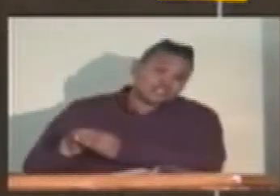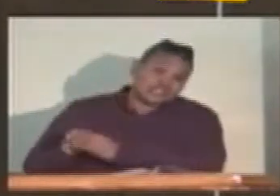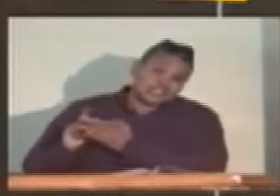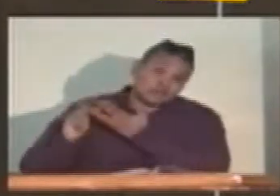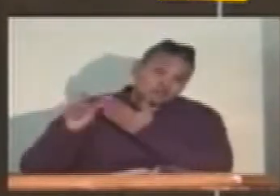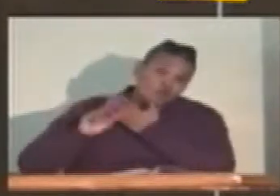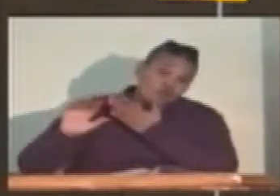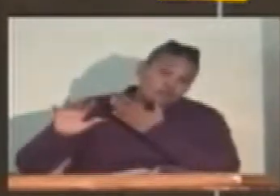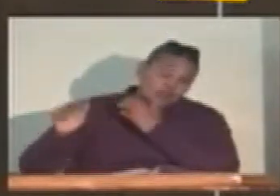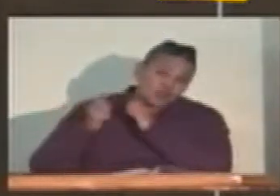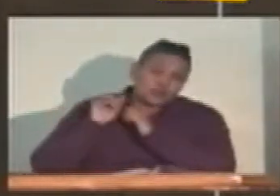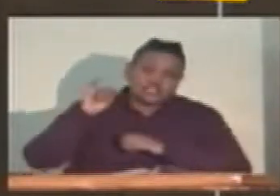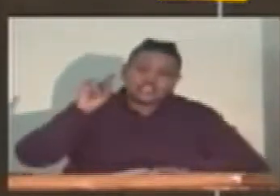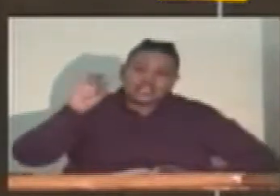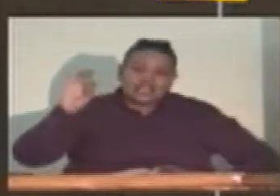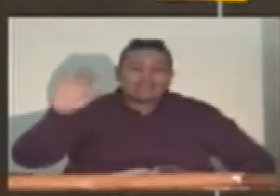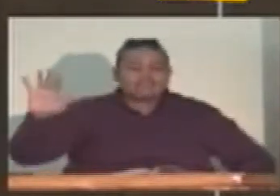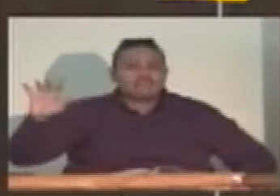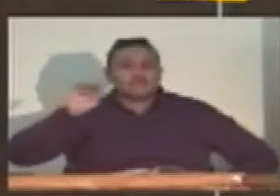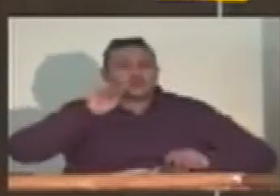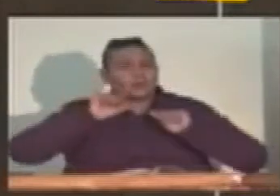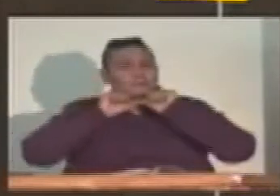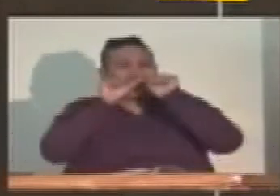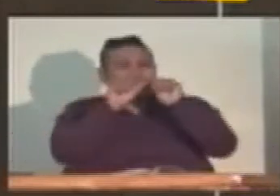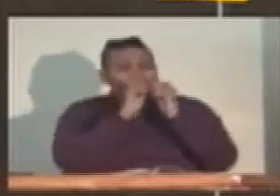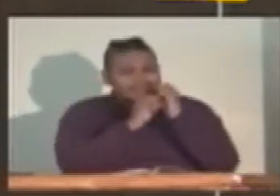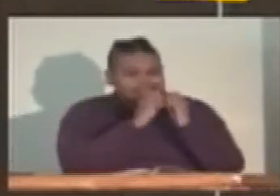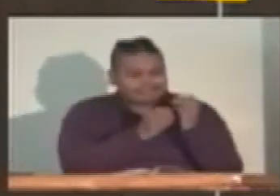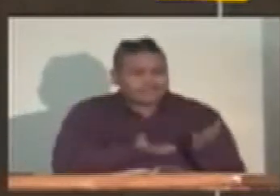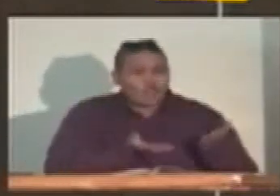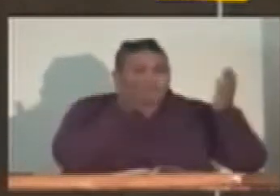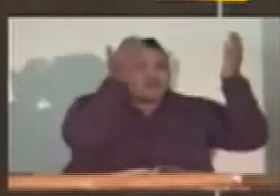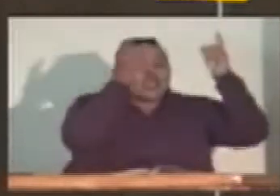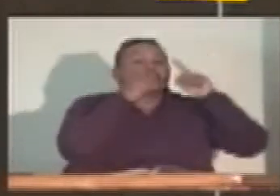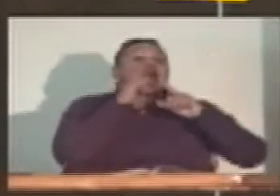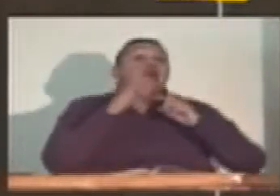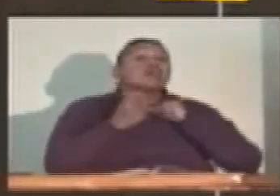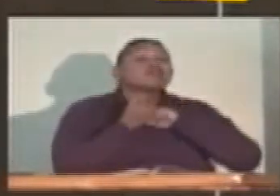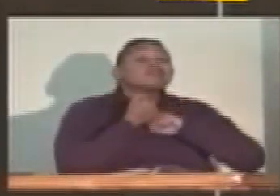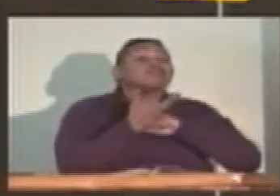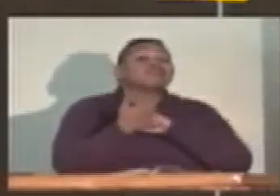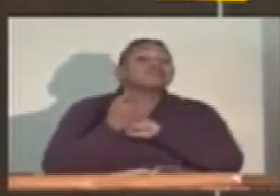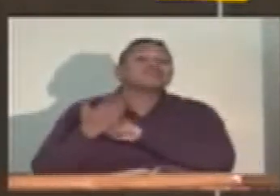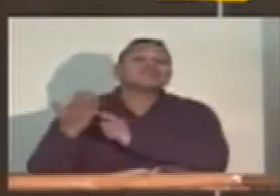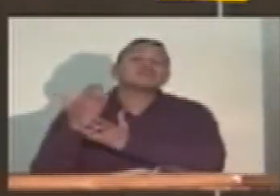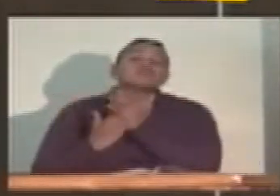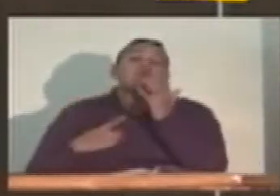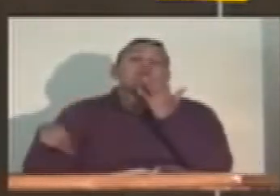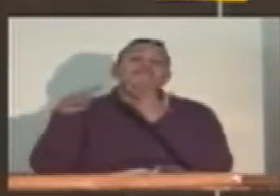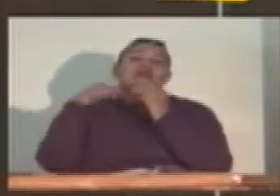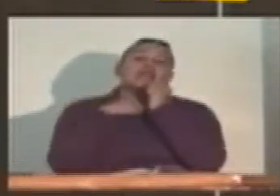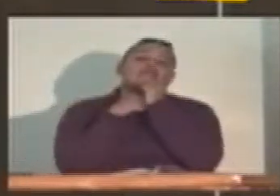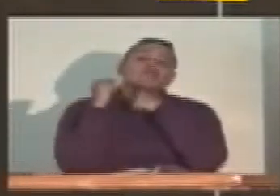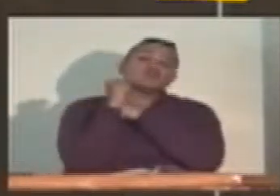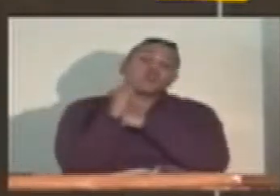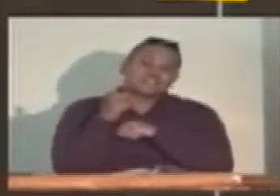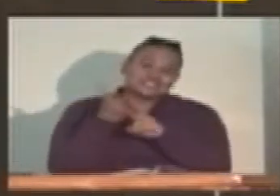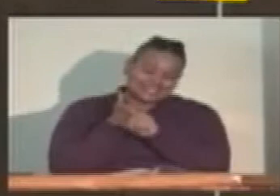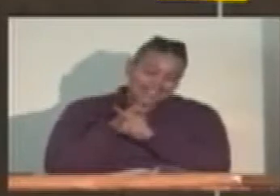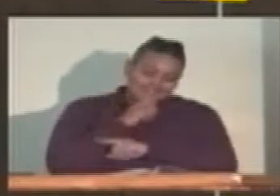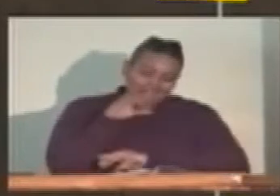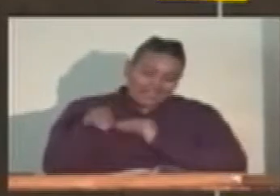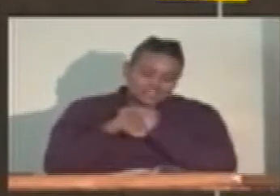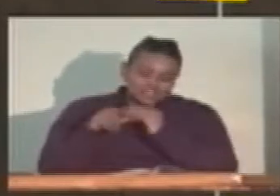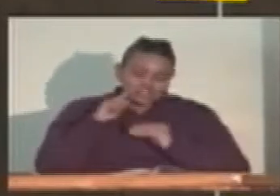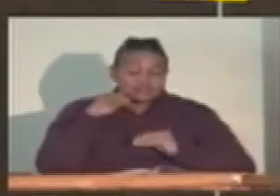program with the JDF to maintain, upgrade, and build out some of our infrastructure, also with